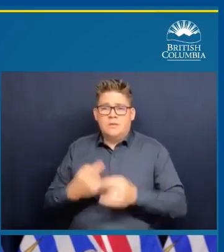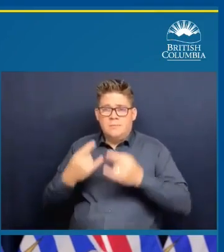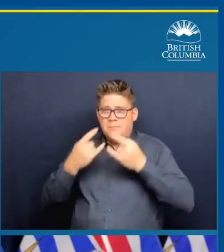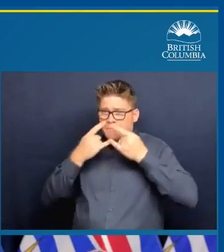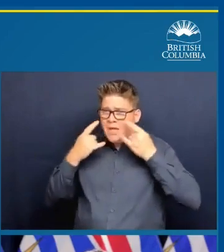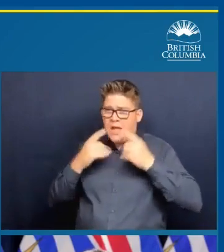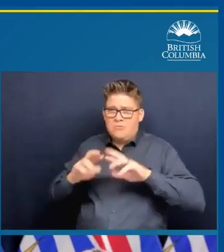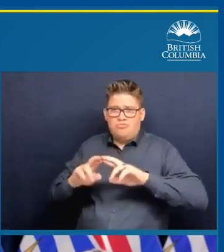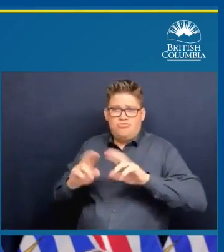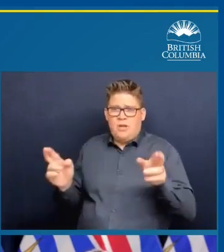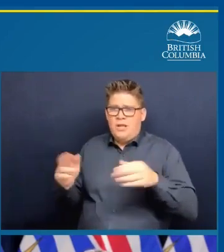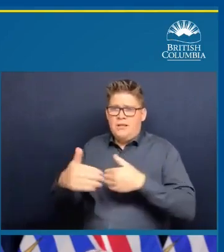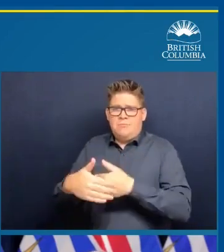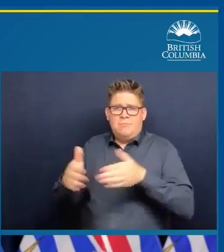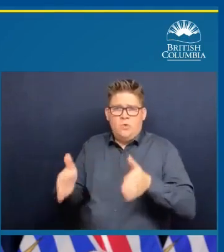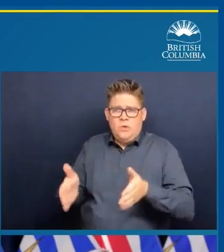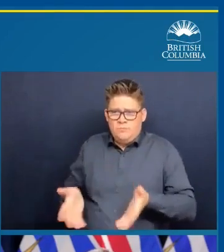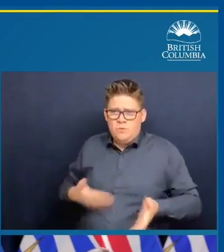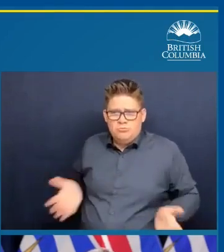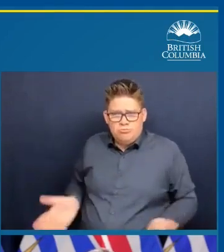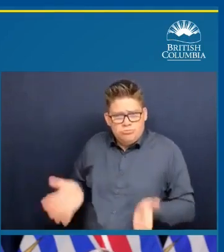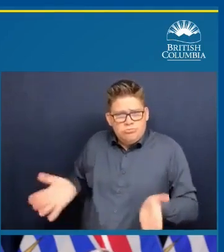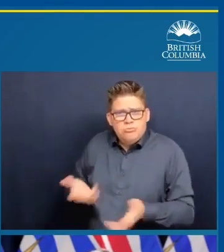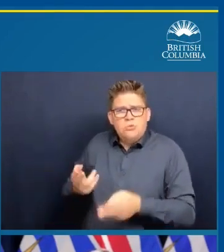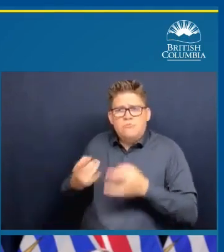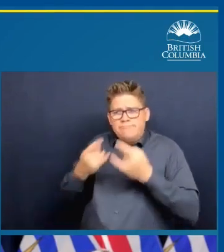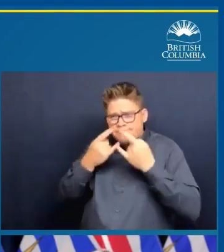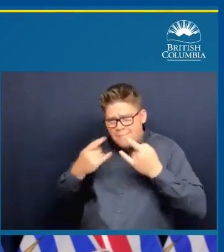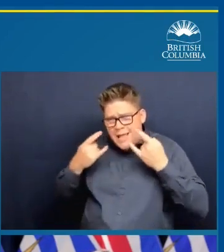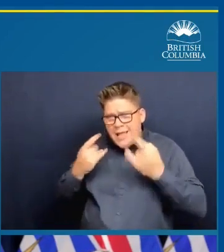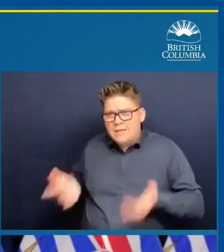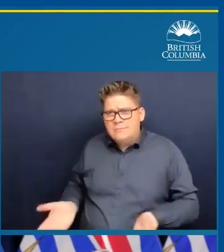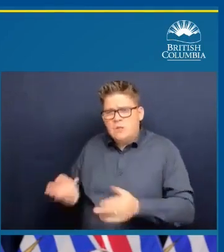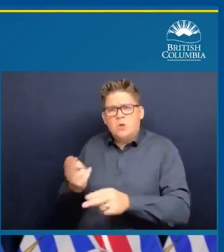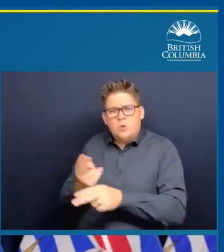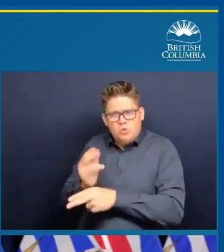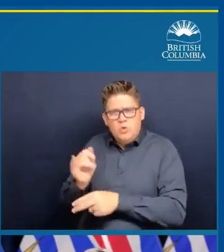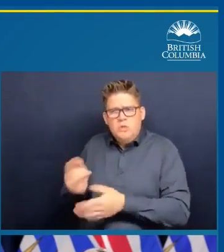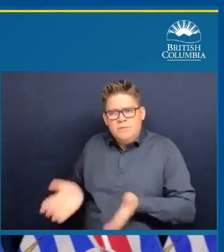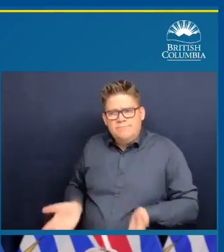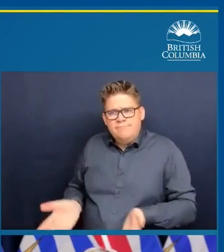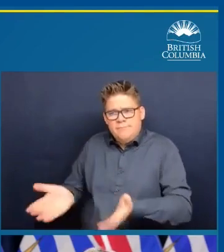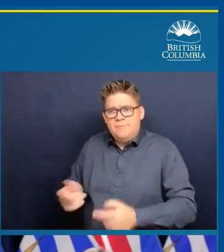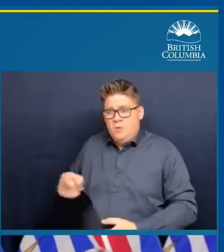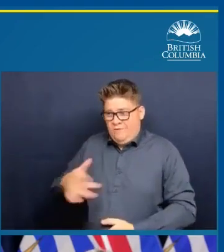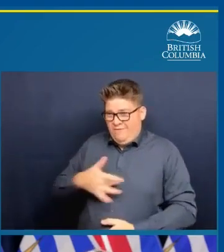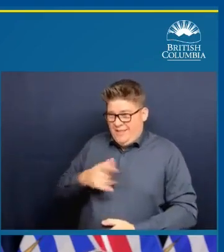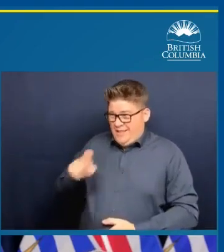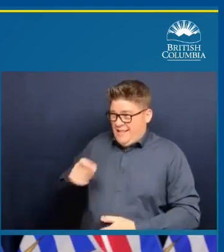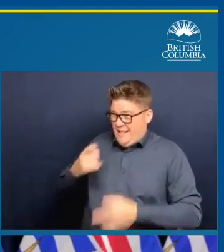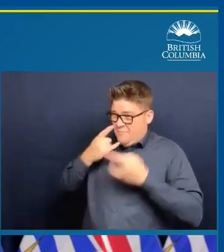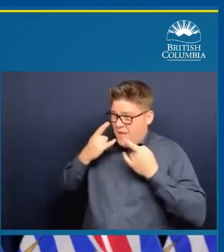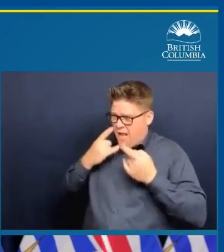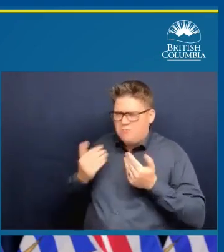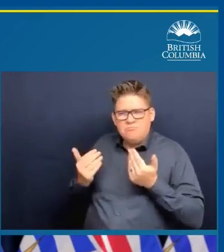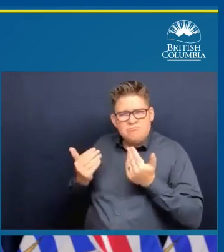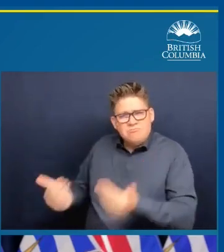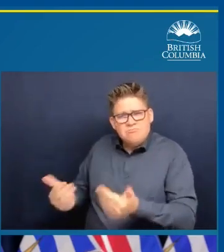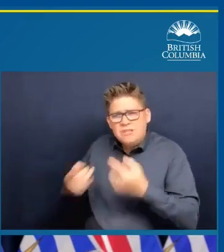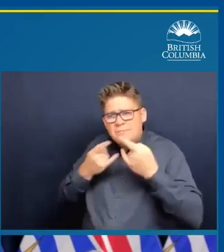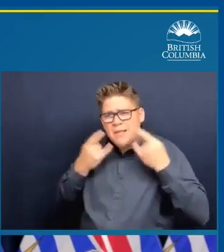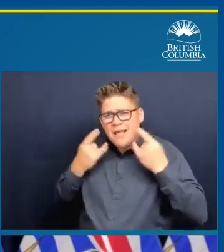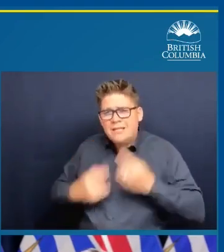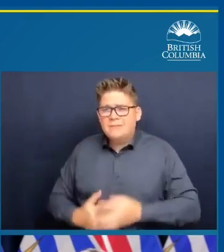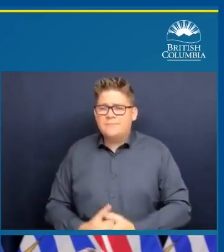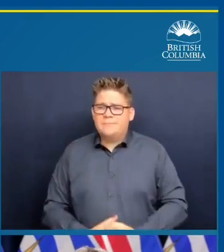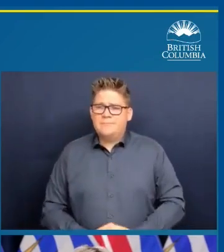and encouraged to wear a mask whenever people feel they need to. But I think we all need to recognize we are all human,